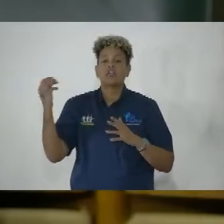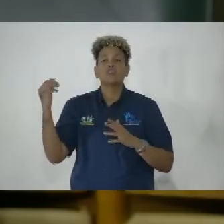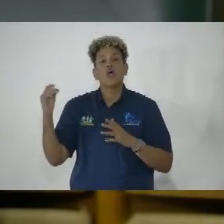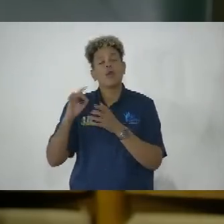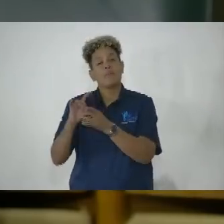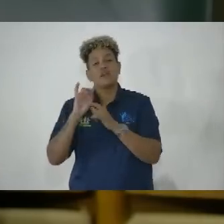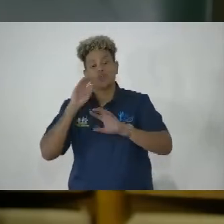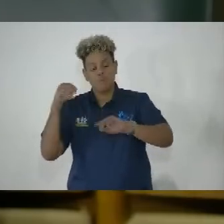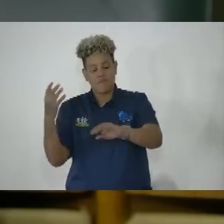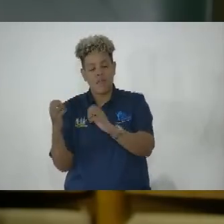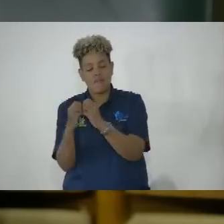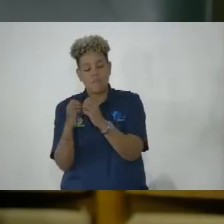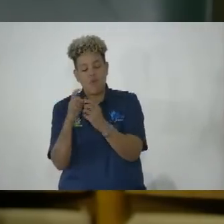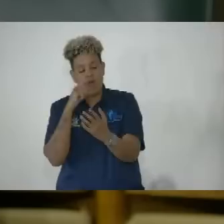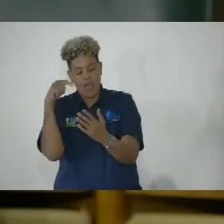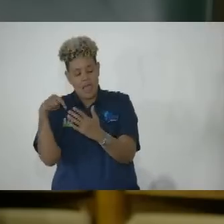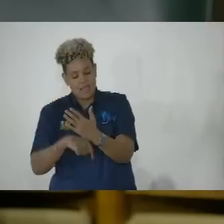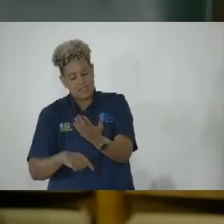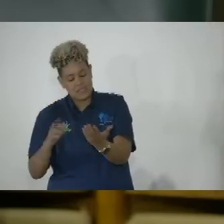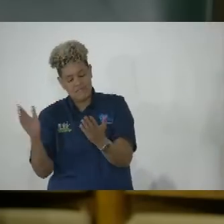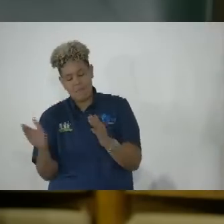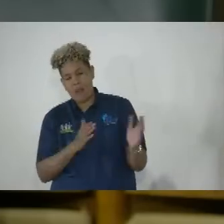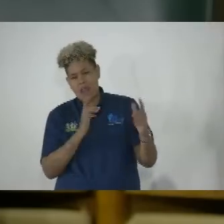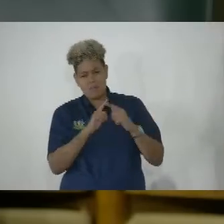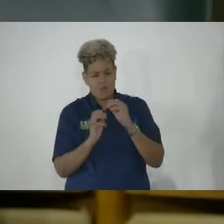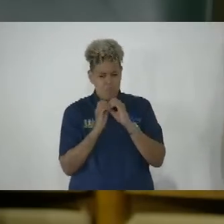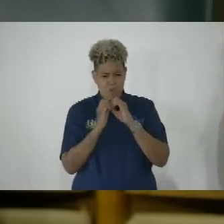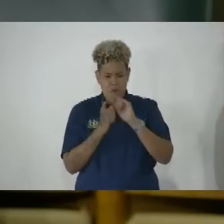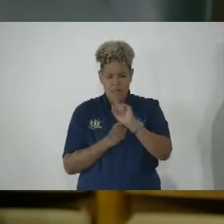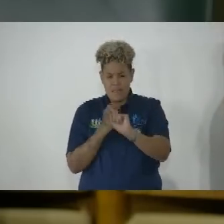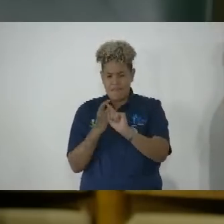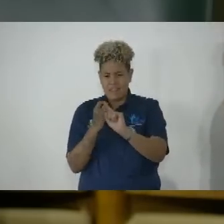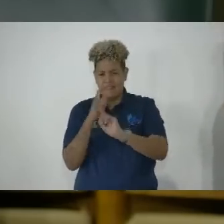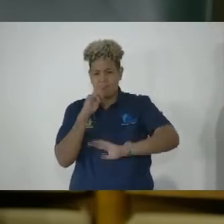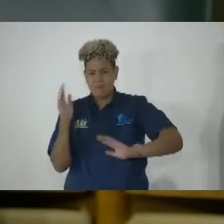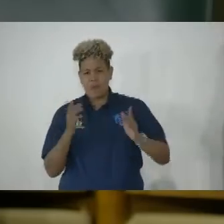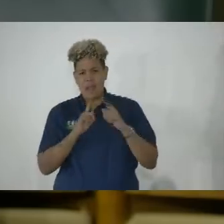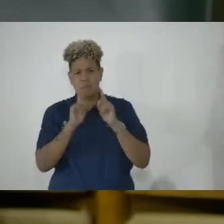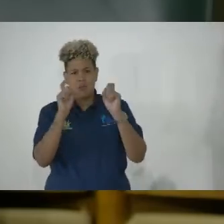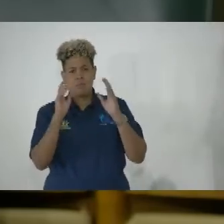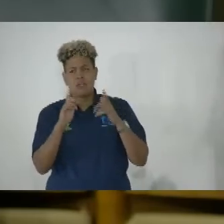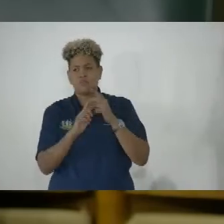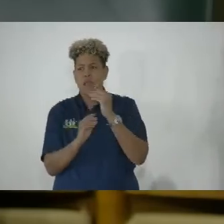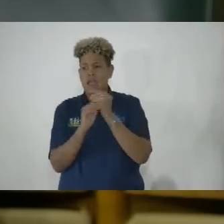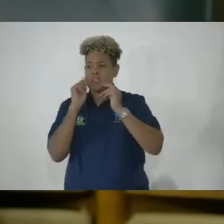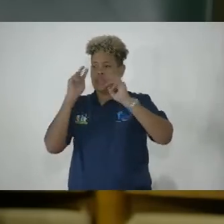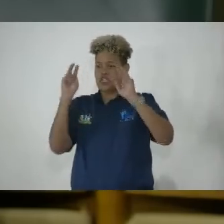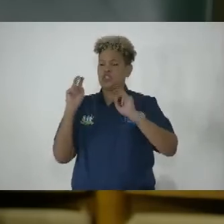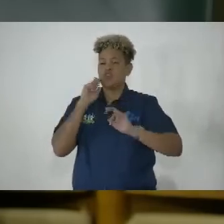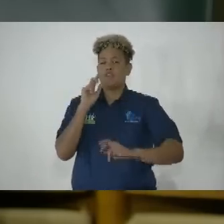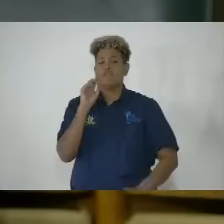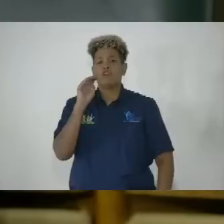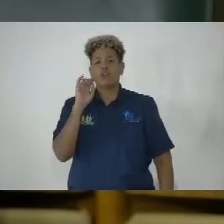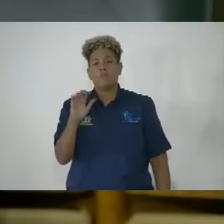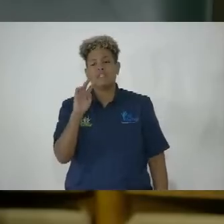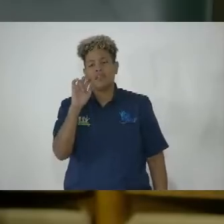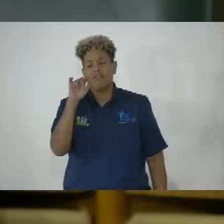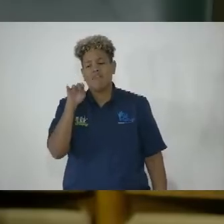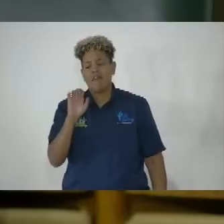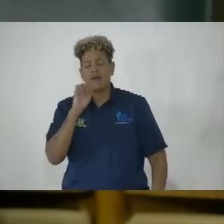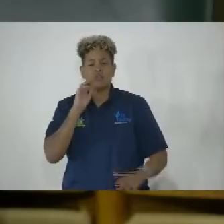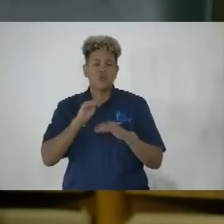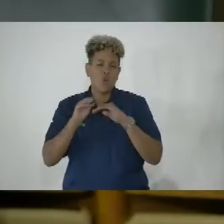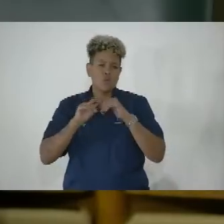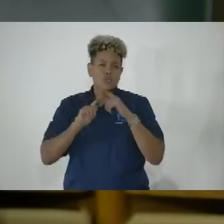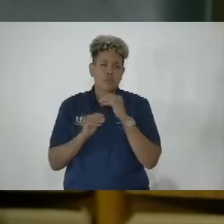more extensive planning and more effective planning and management of the issue of domestic violence. Counseling